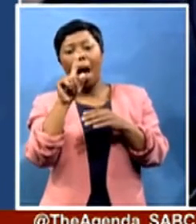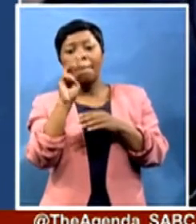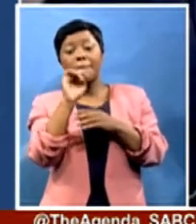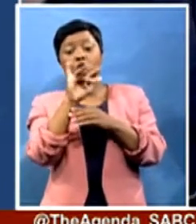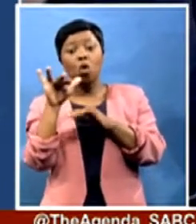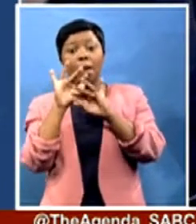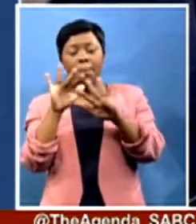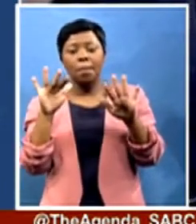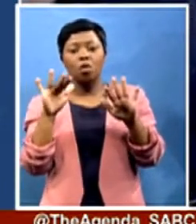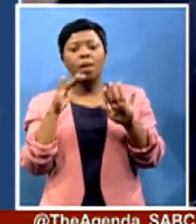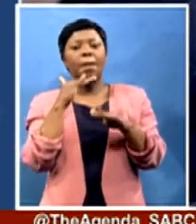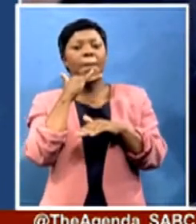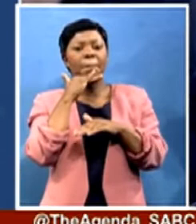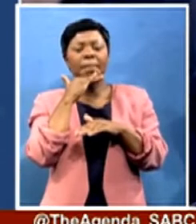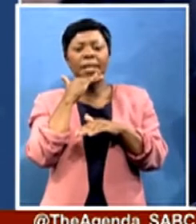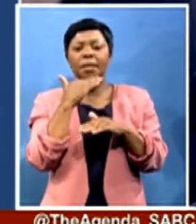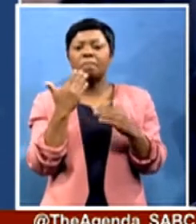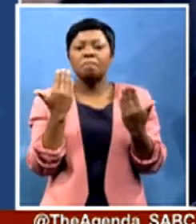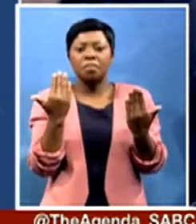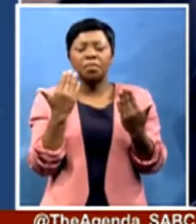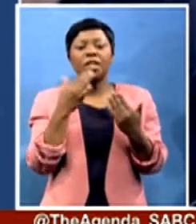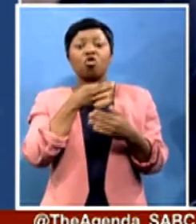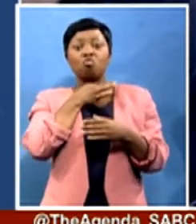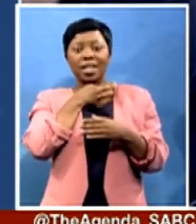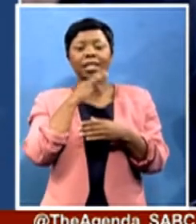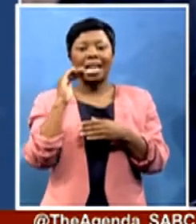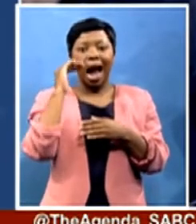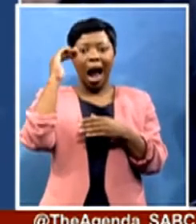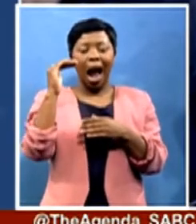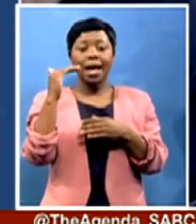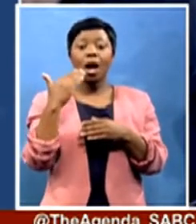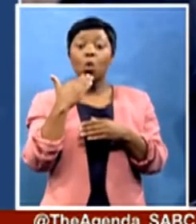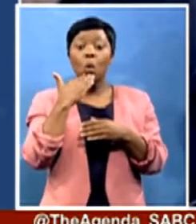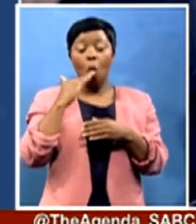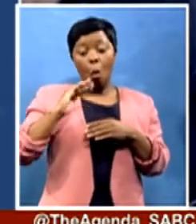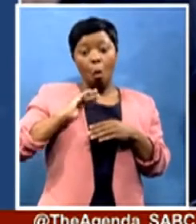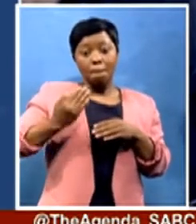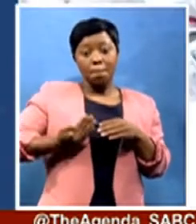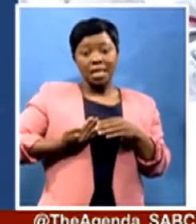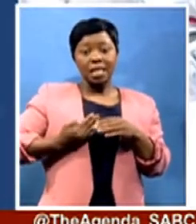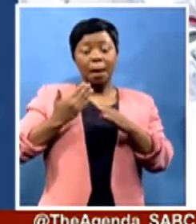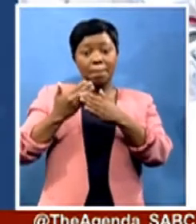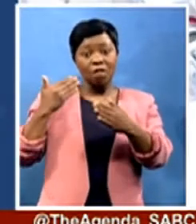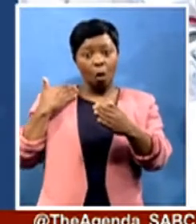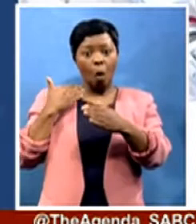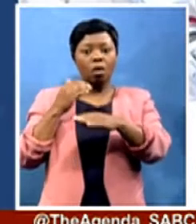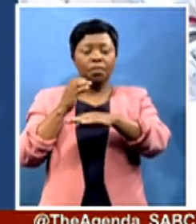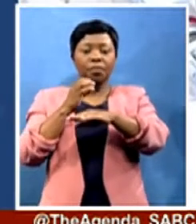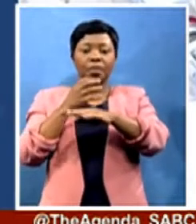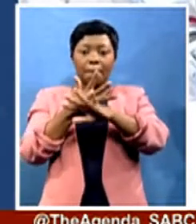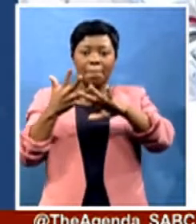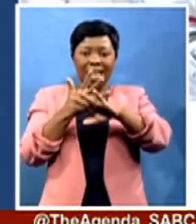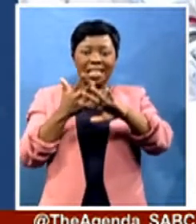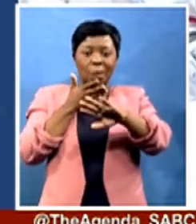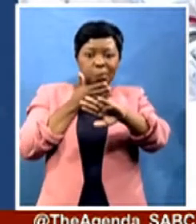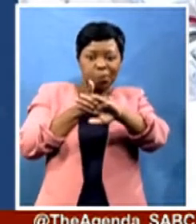The risk is higher in women who are predisposed to clots, so either they've had it before. And so